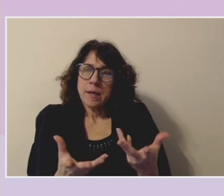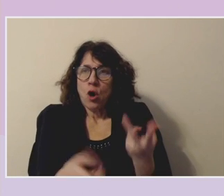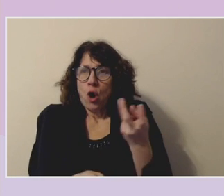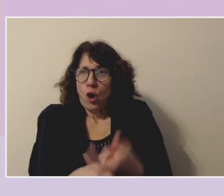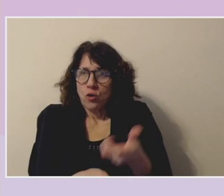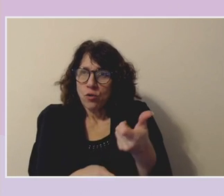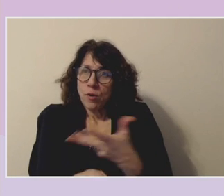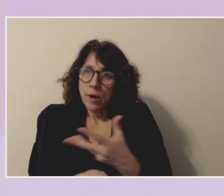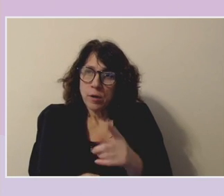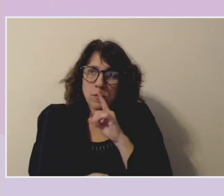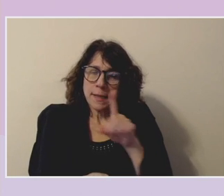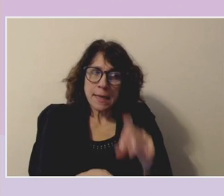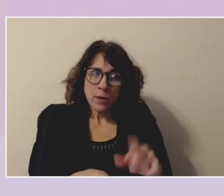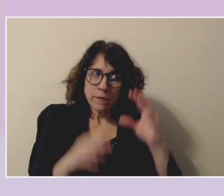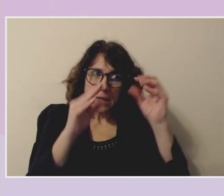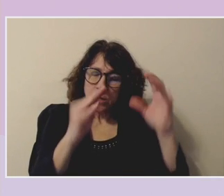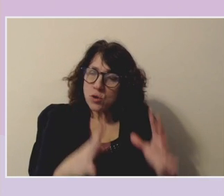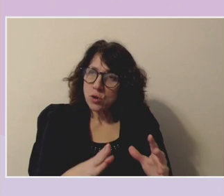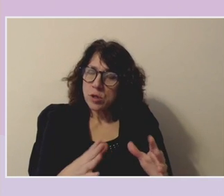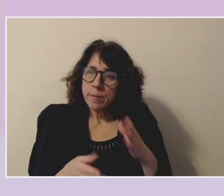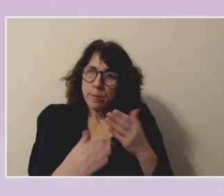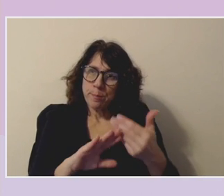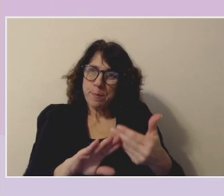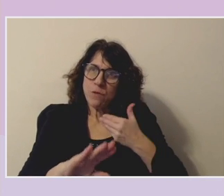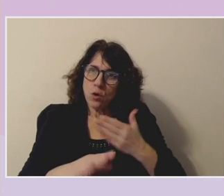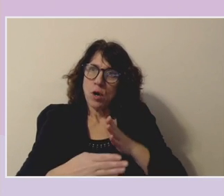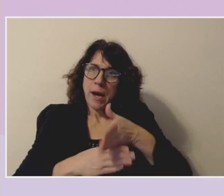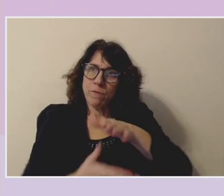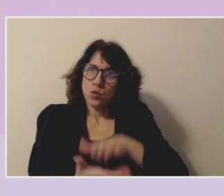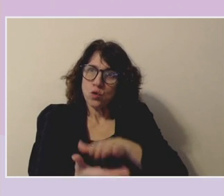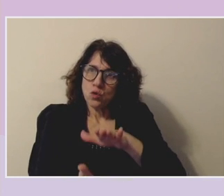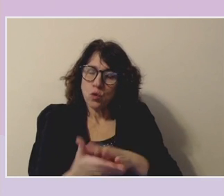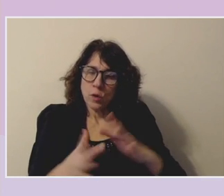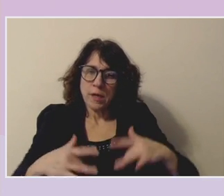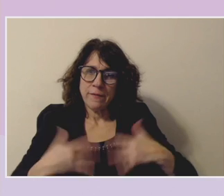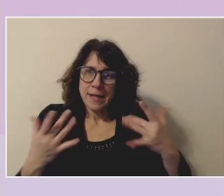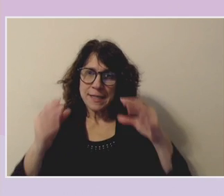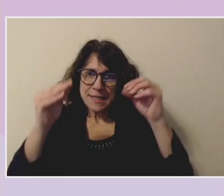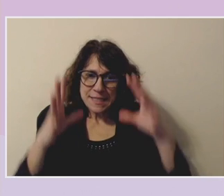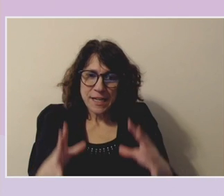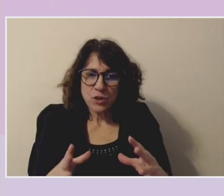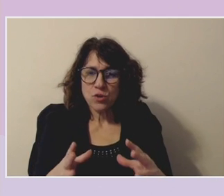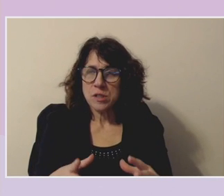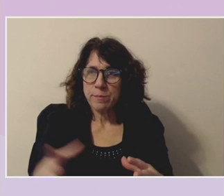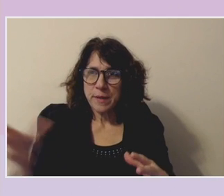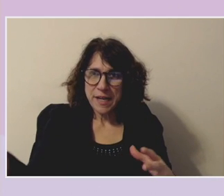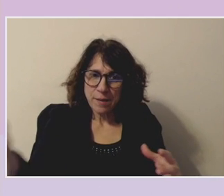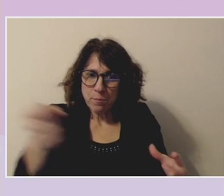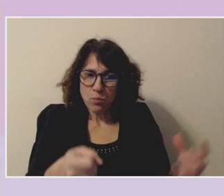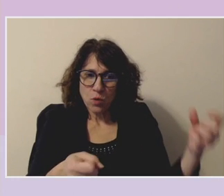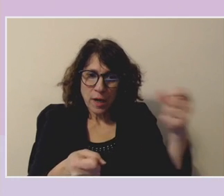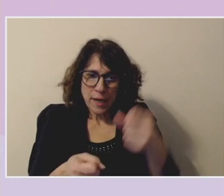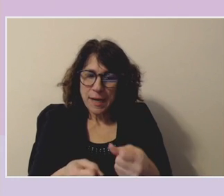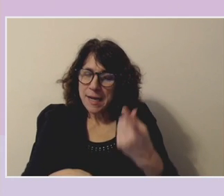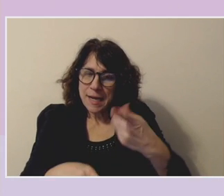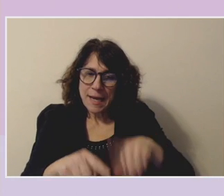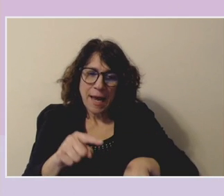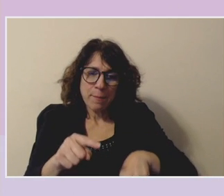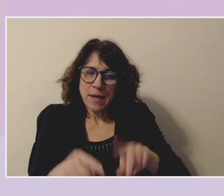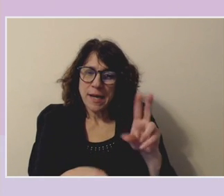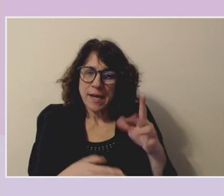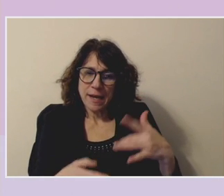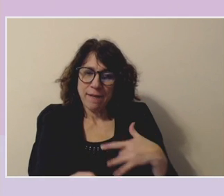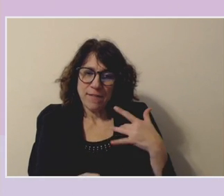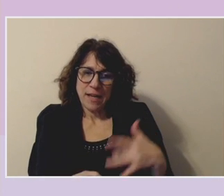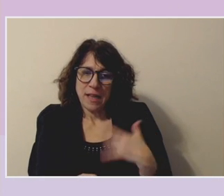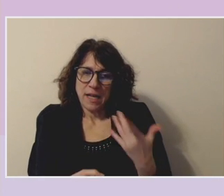have teachers at those before and after school events. You have to have teachers, being bought in. There can't be a feeling that